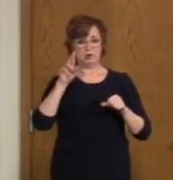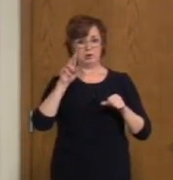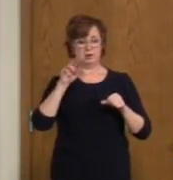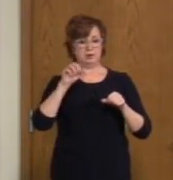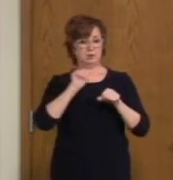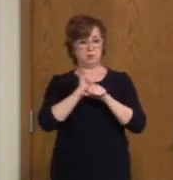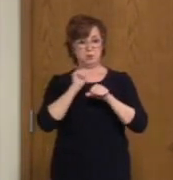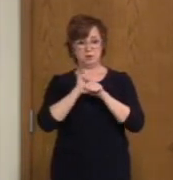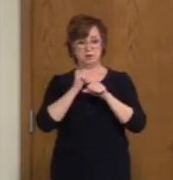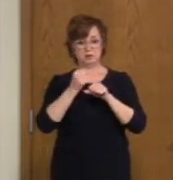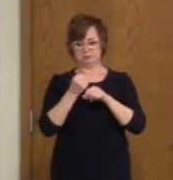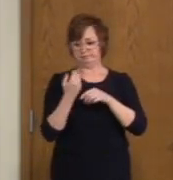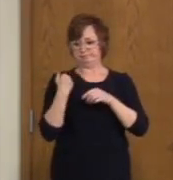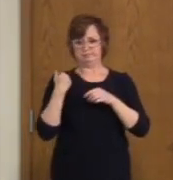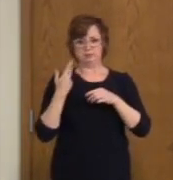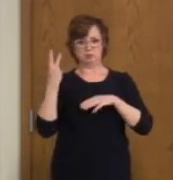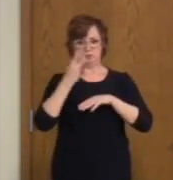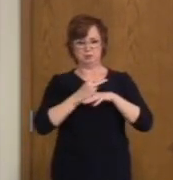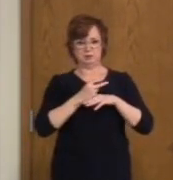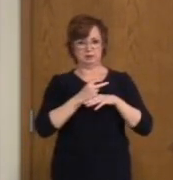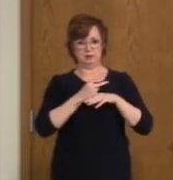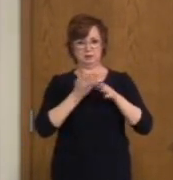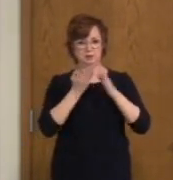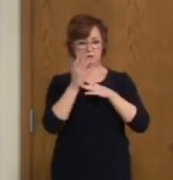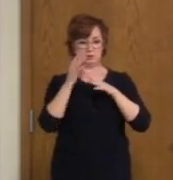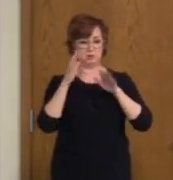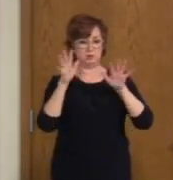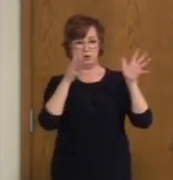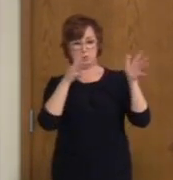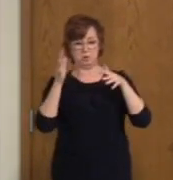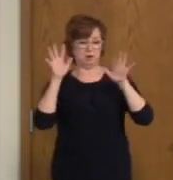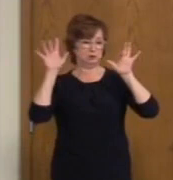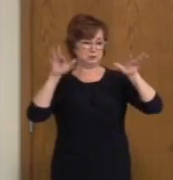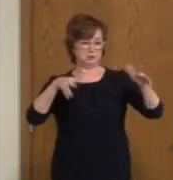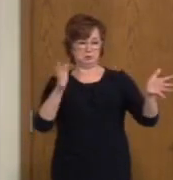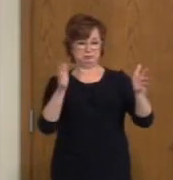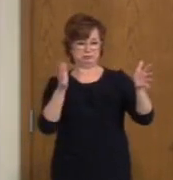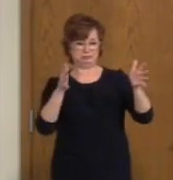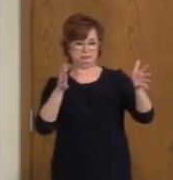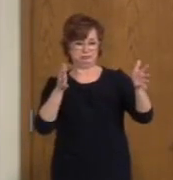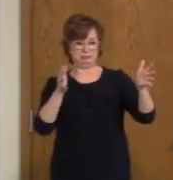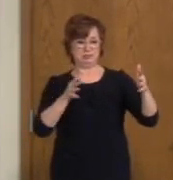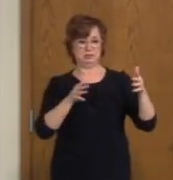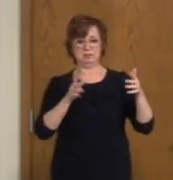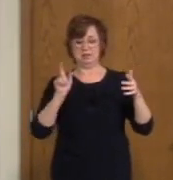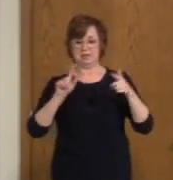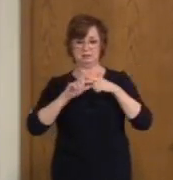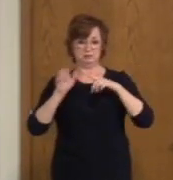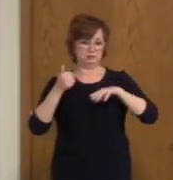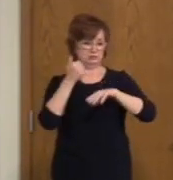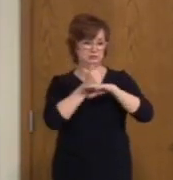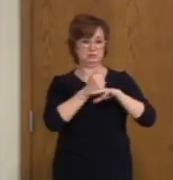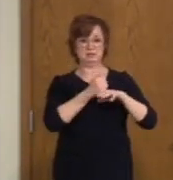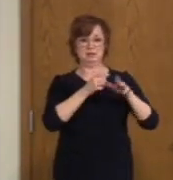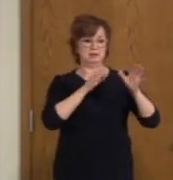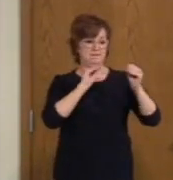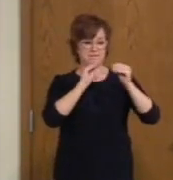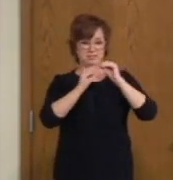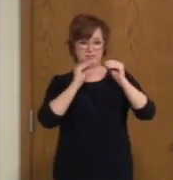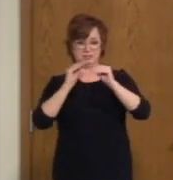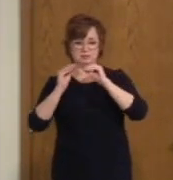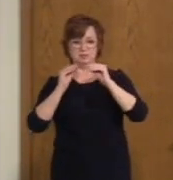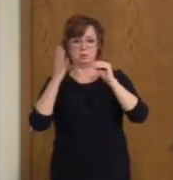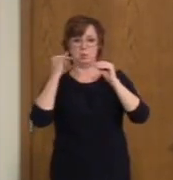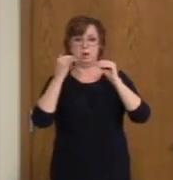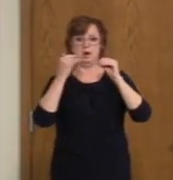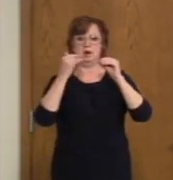working throughout that storm, ensuring that power was being restored to community after community as a storm took many power lines